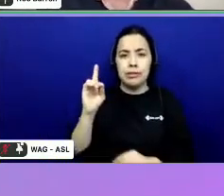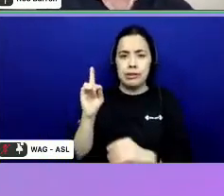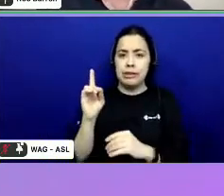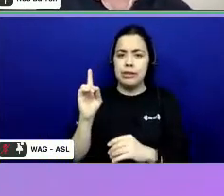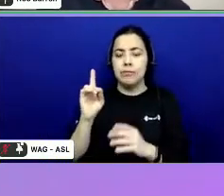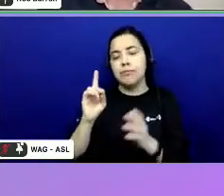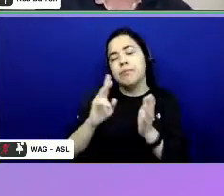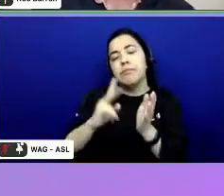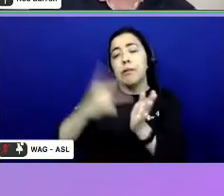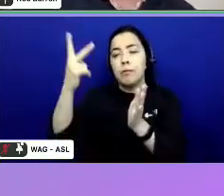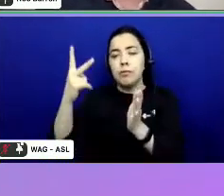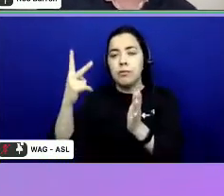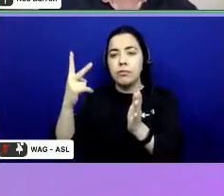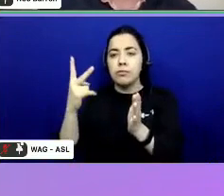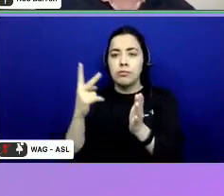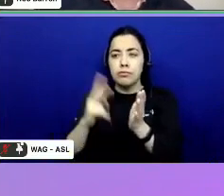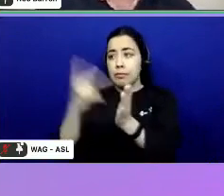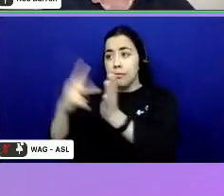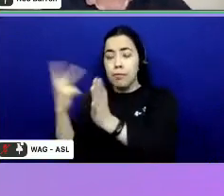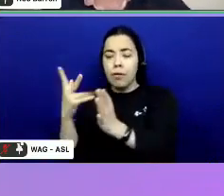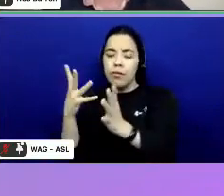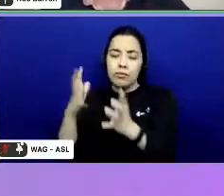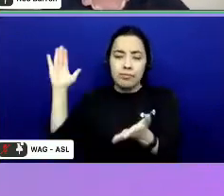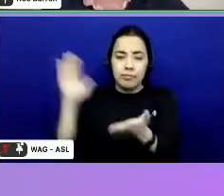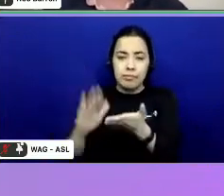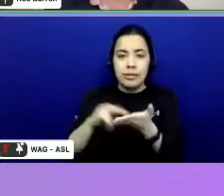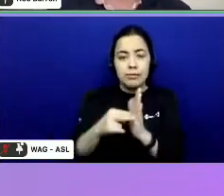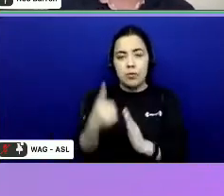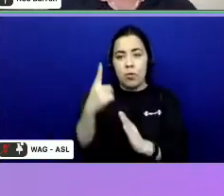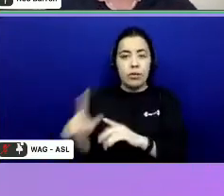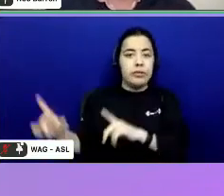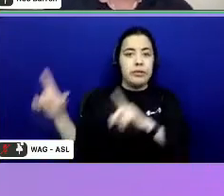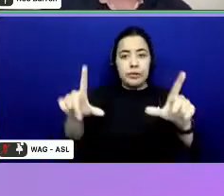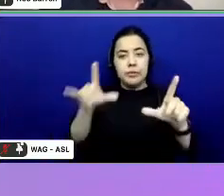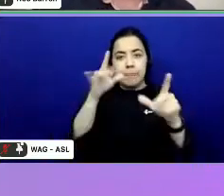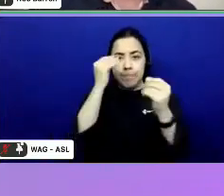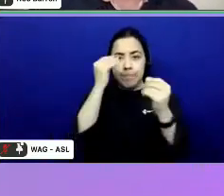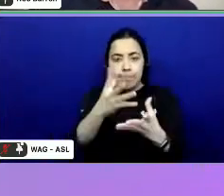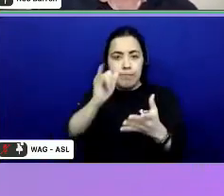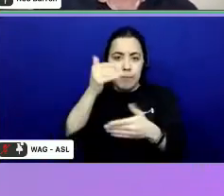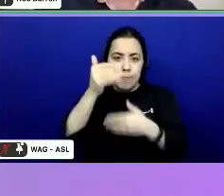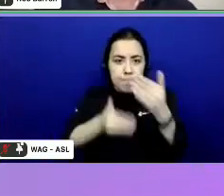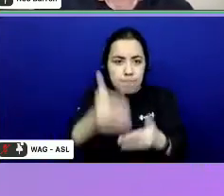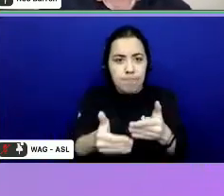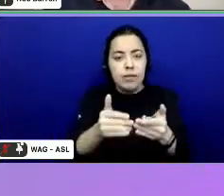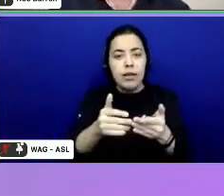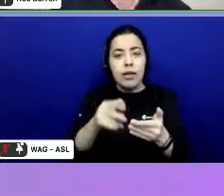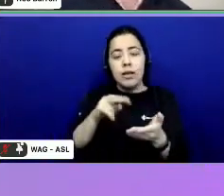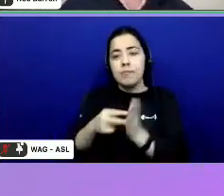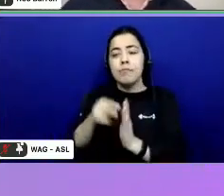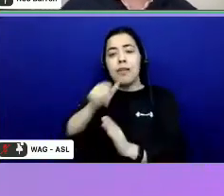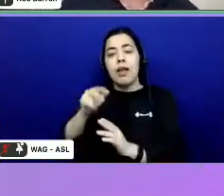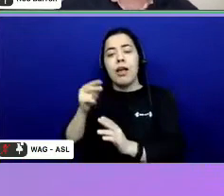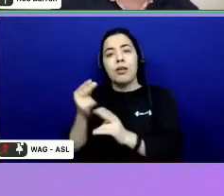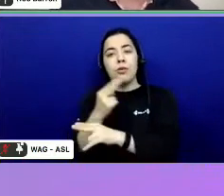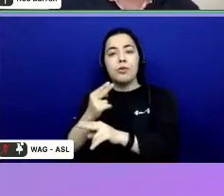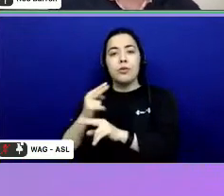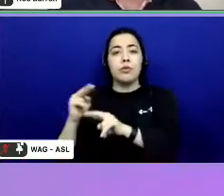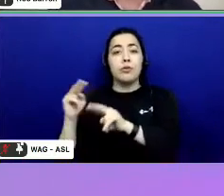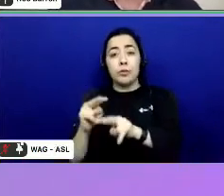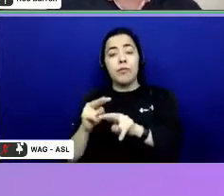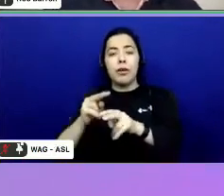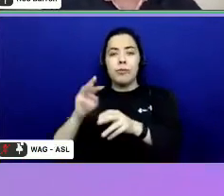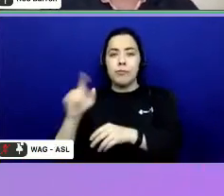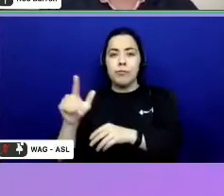so that we're not getting a bunch of duplicate data in our process. And then we use some of our unsupervised machine learning methods to select and suggest some